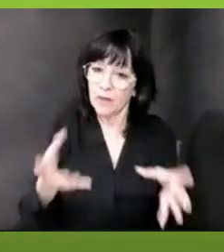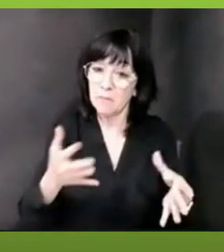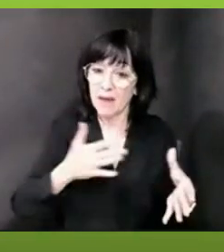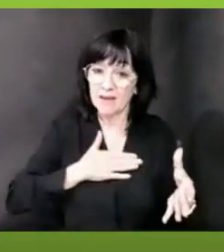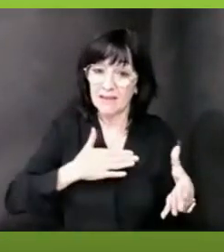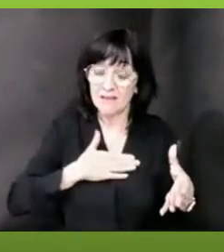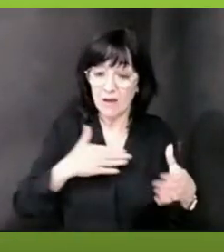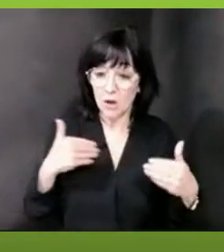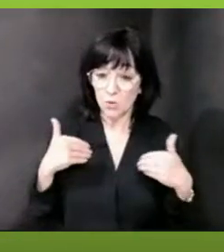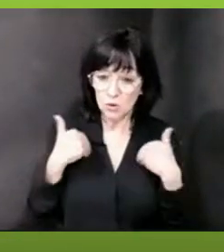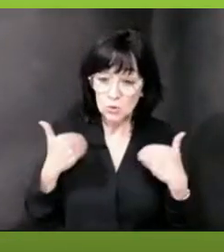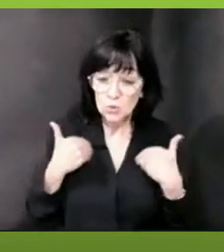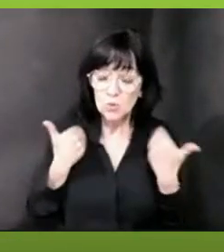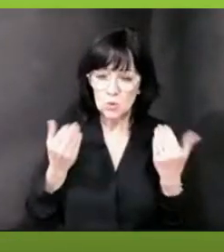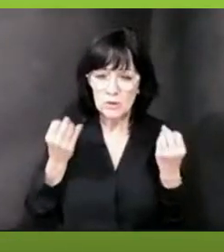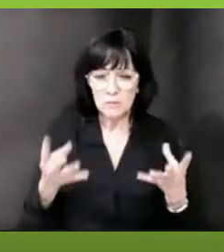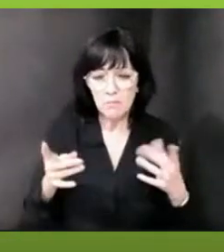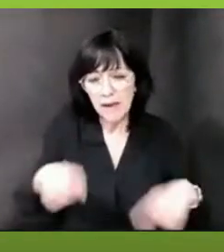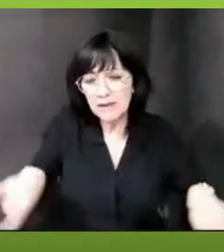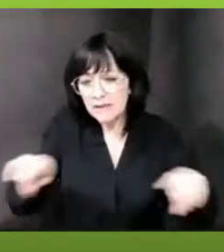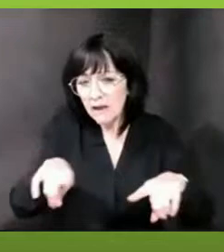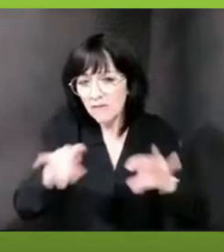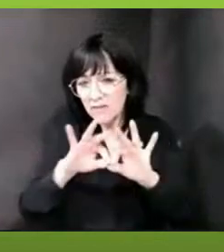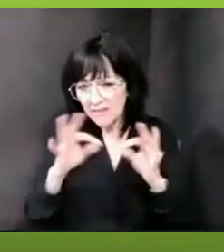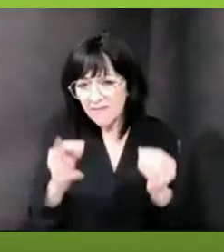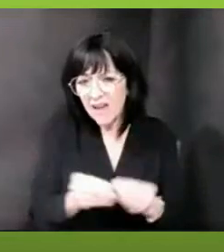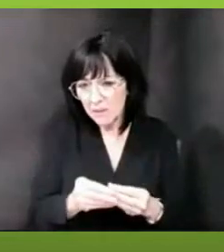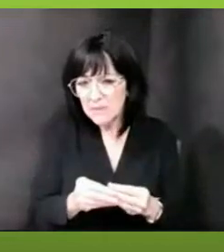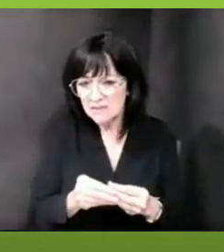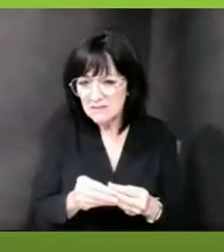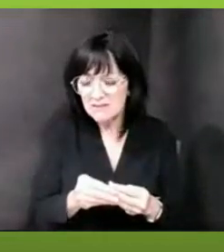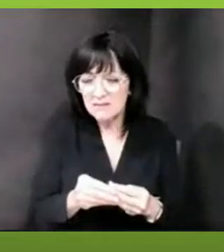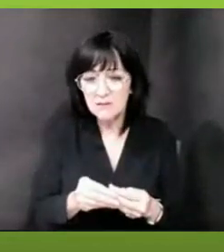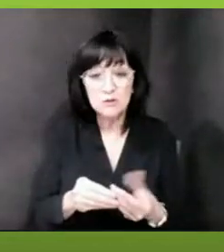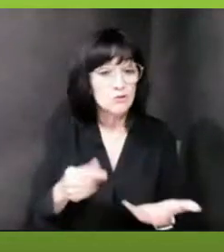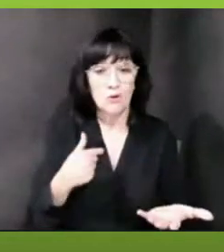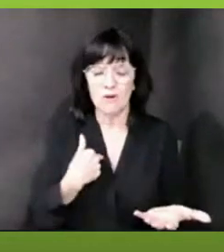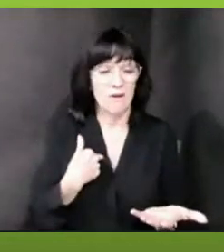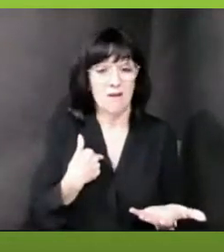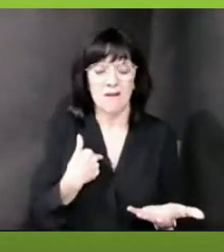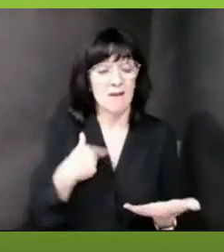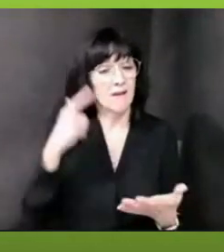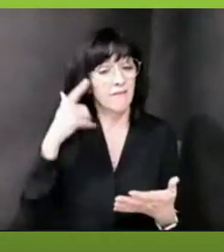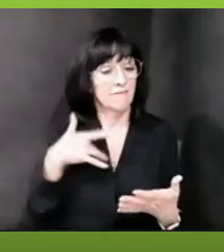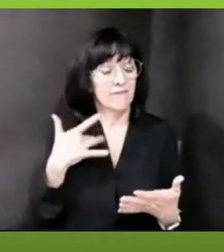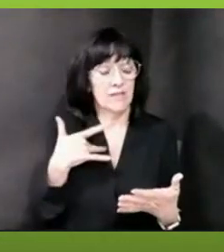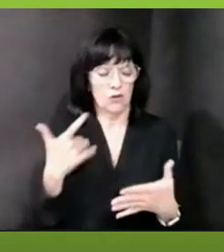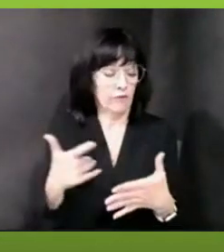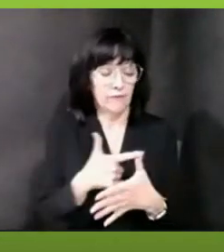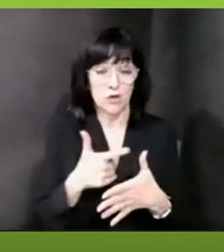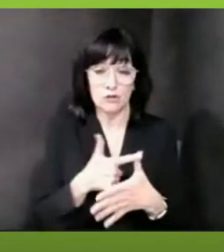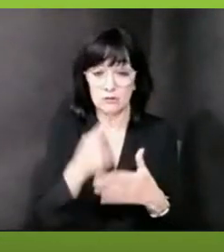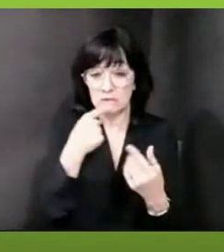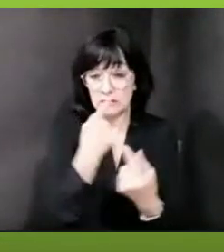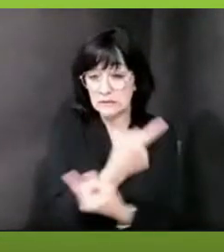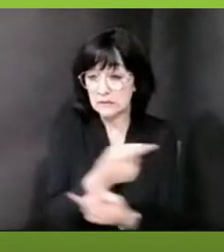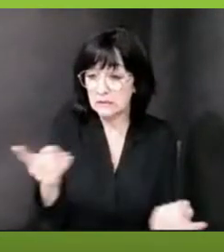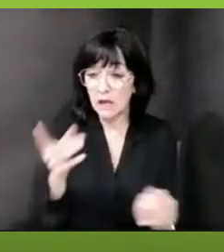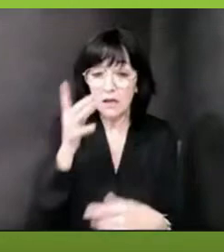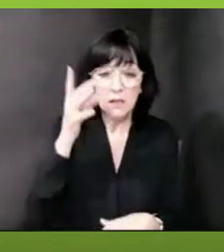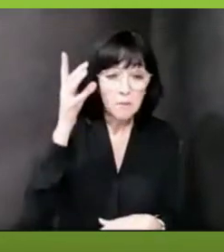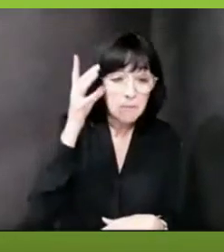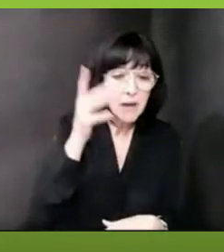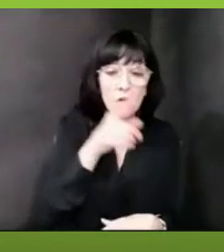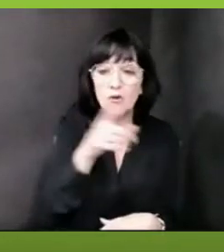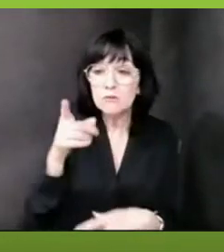their families. So the first thing I would want to say is that for parents and caregivers of youth, to please keep in the front of your